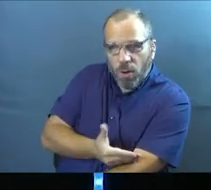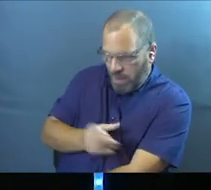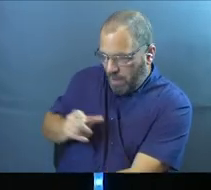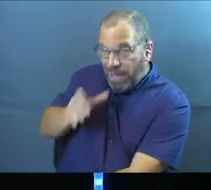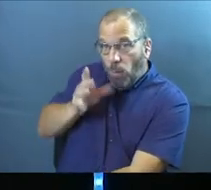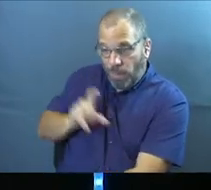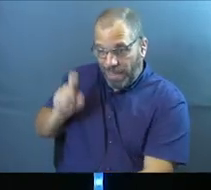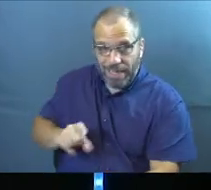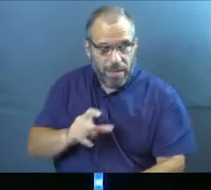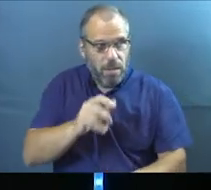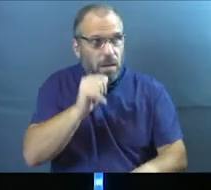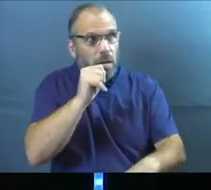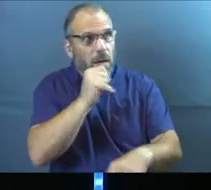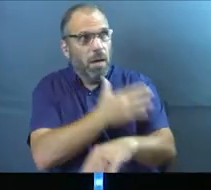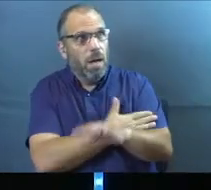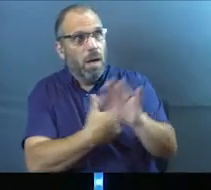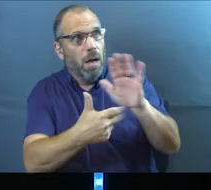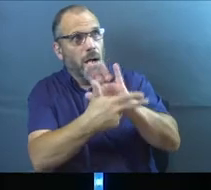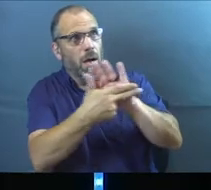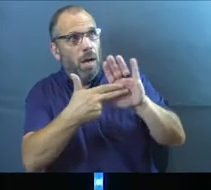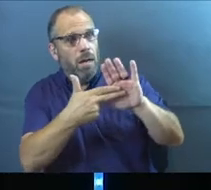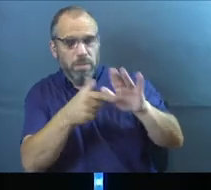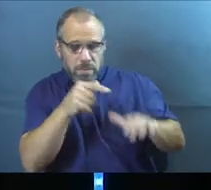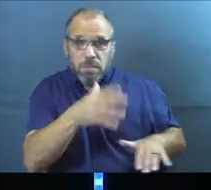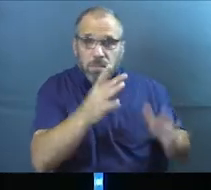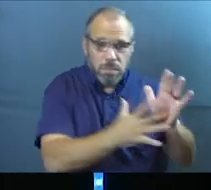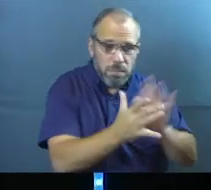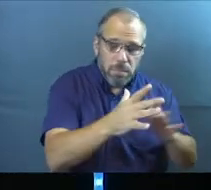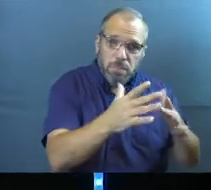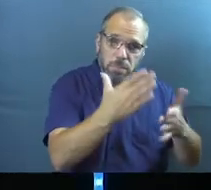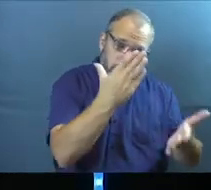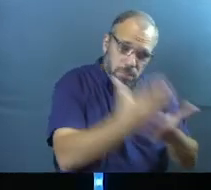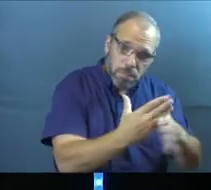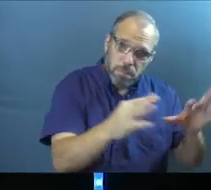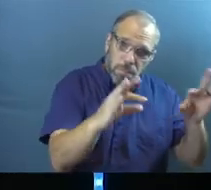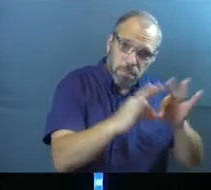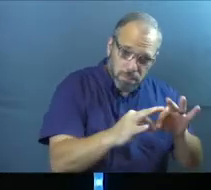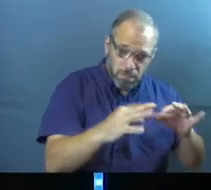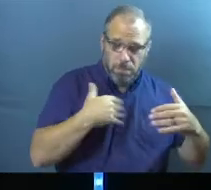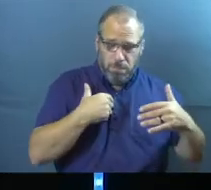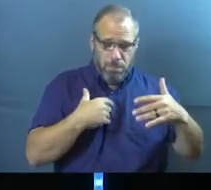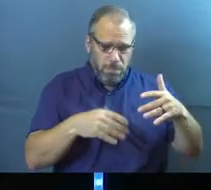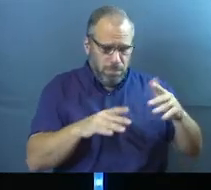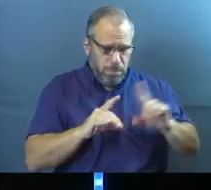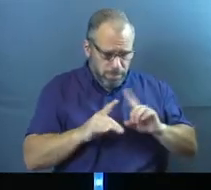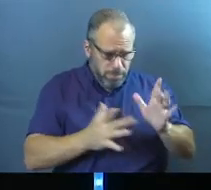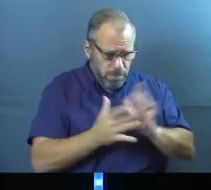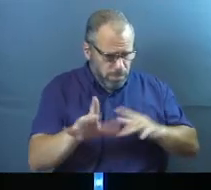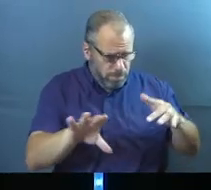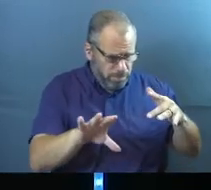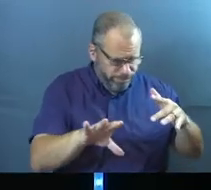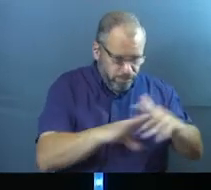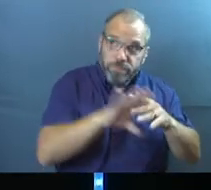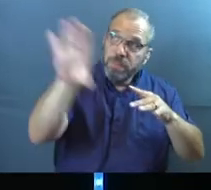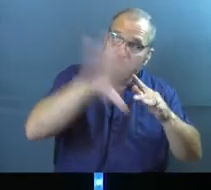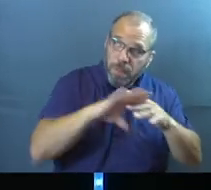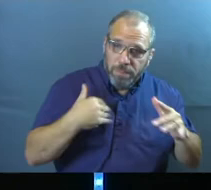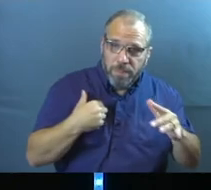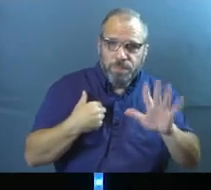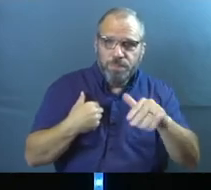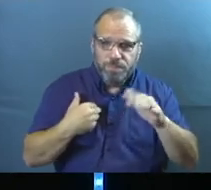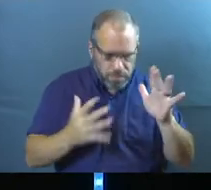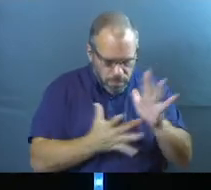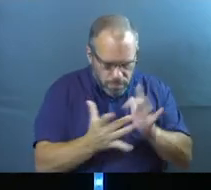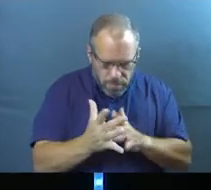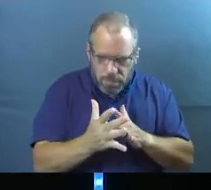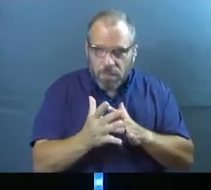that. That was worth stopping for. That was worth getting interrupted for. And what